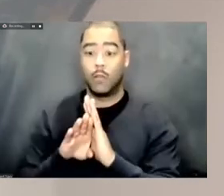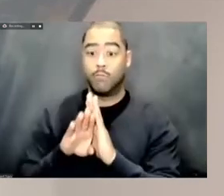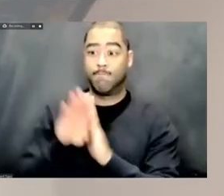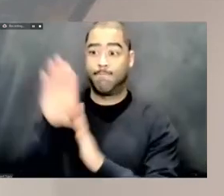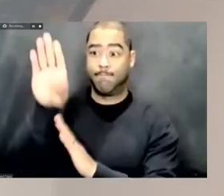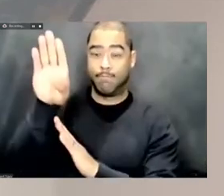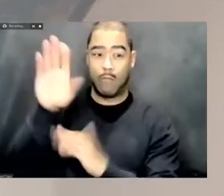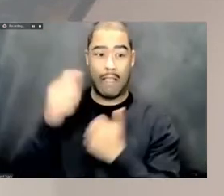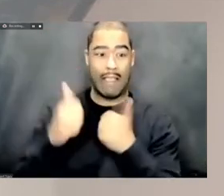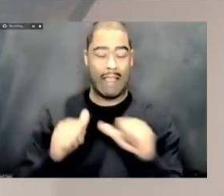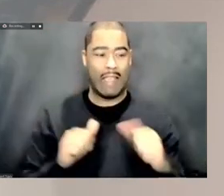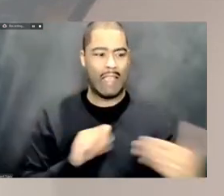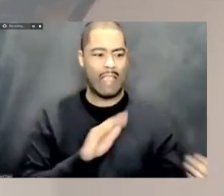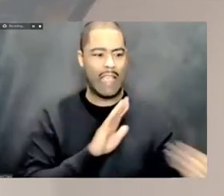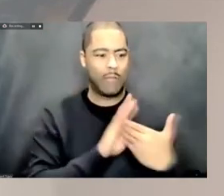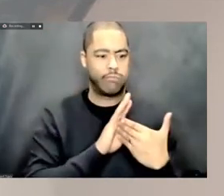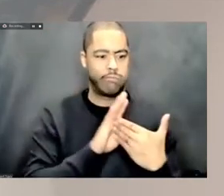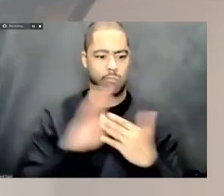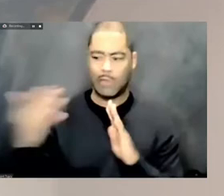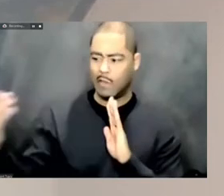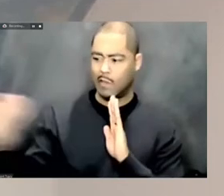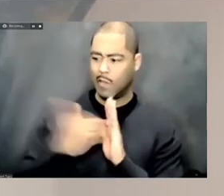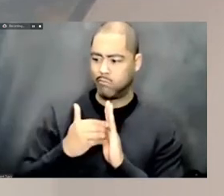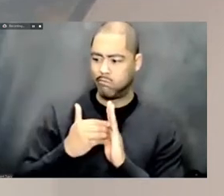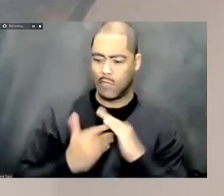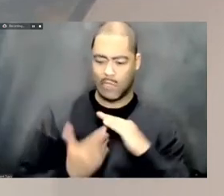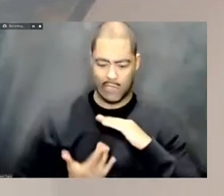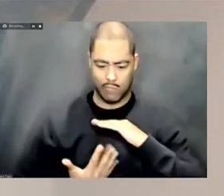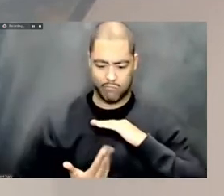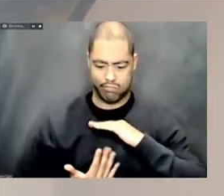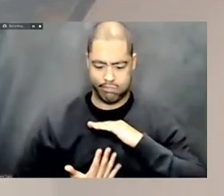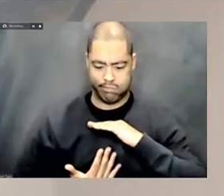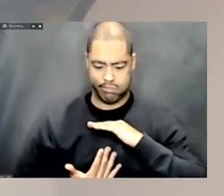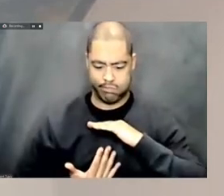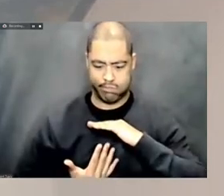If you cannot understand English, you will be moved out of the way.